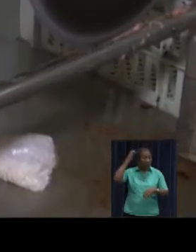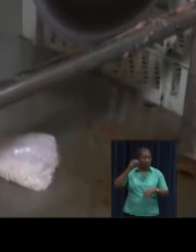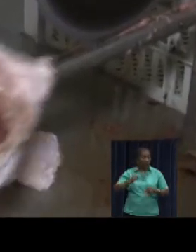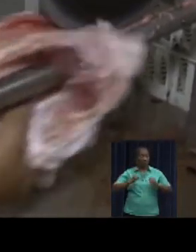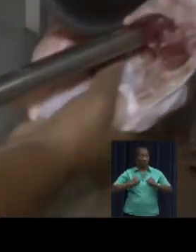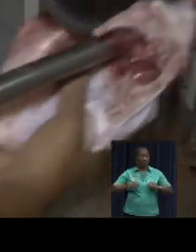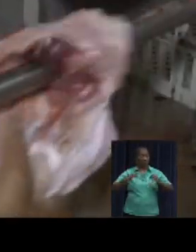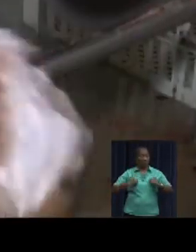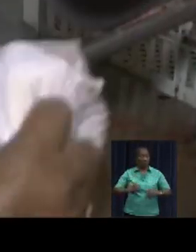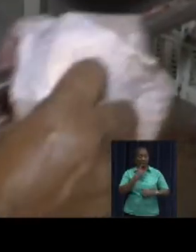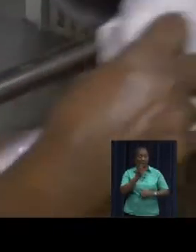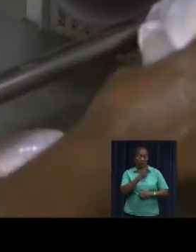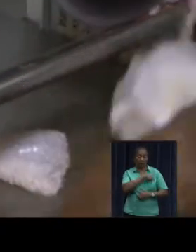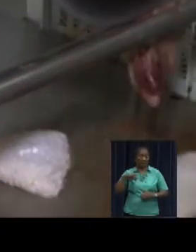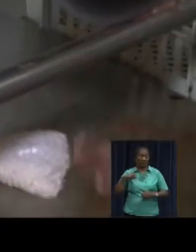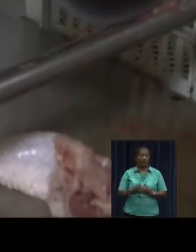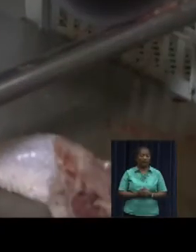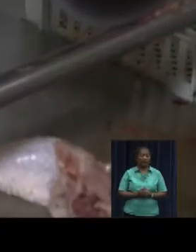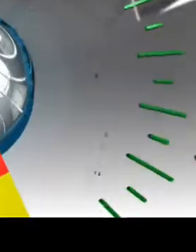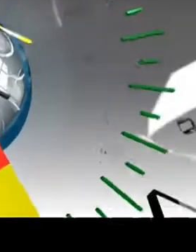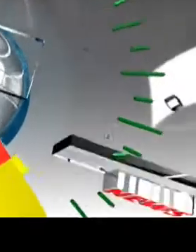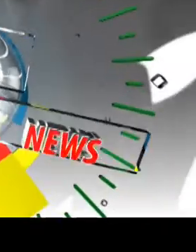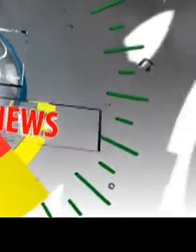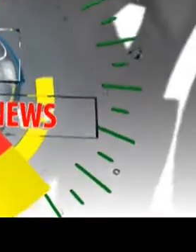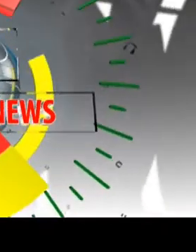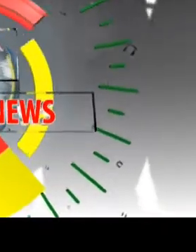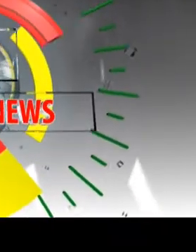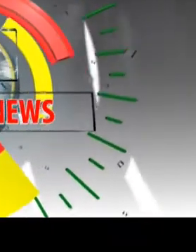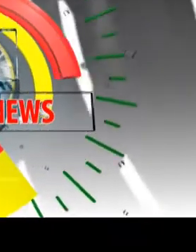revival within the sector.